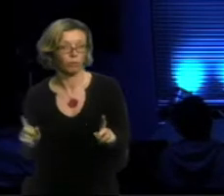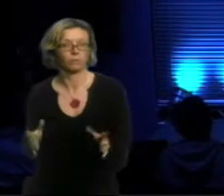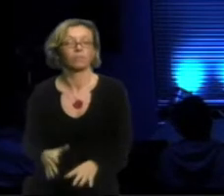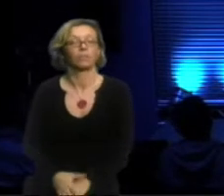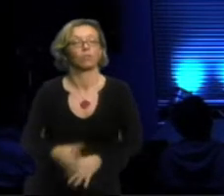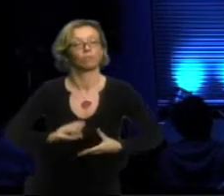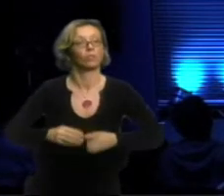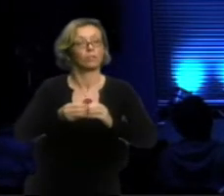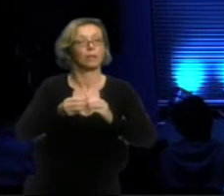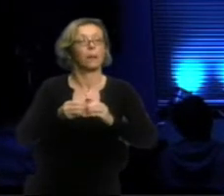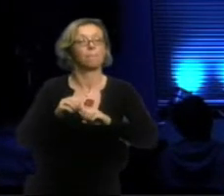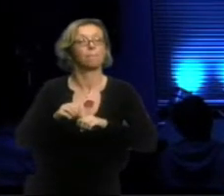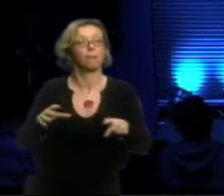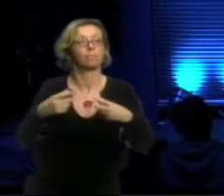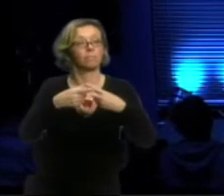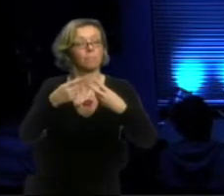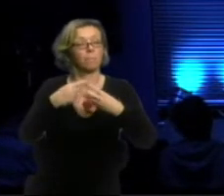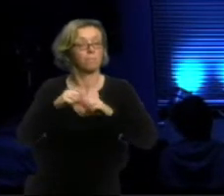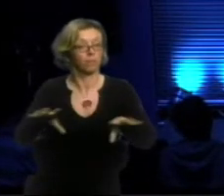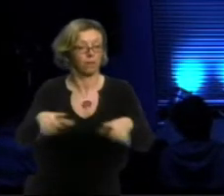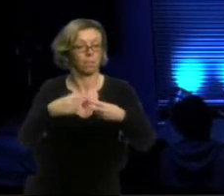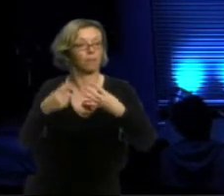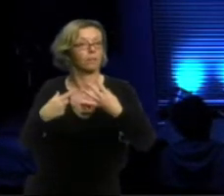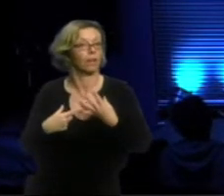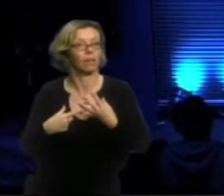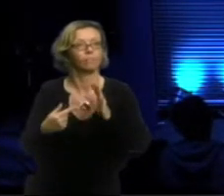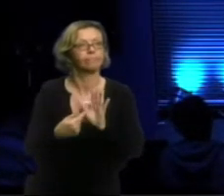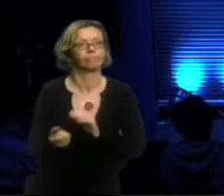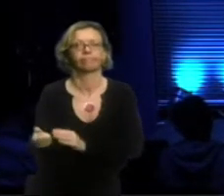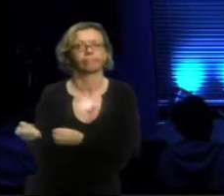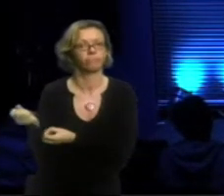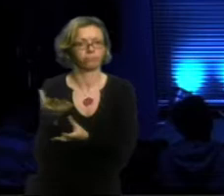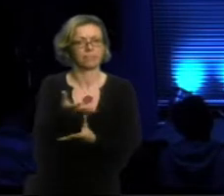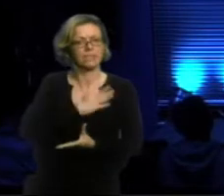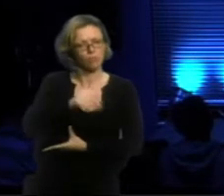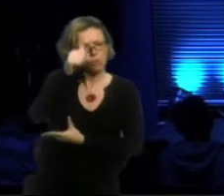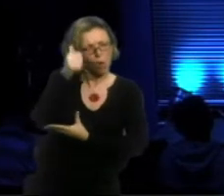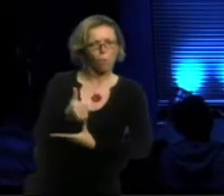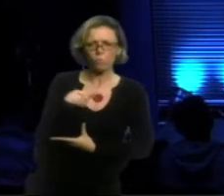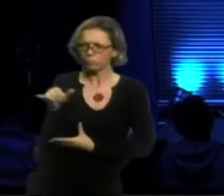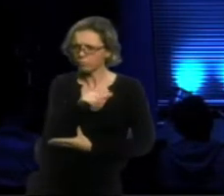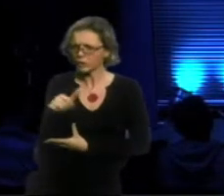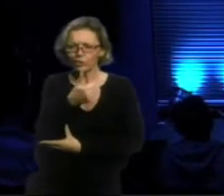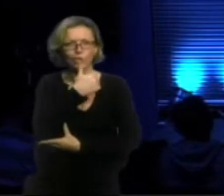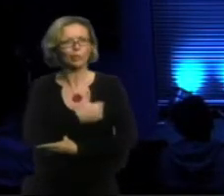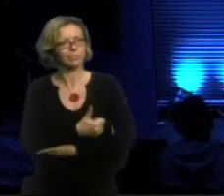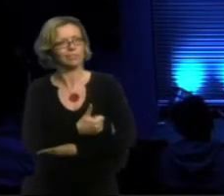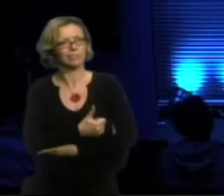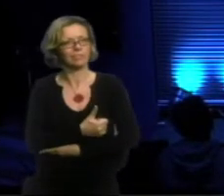a multimedia presentation, then this is the sort of thing you need to know to choose the actual display device you're going to use at the